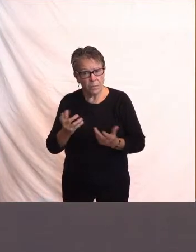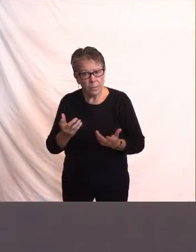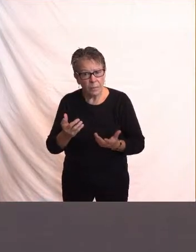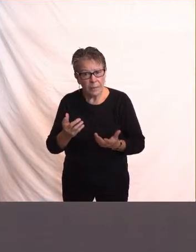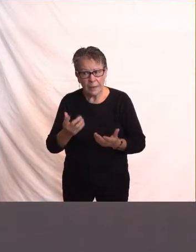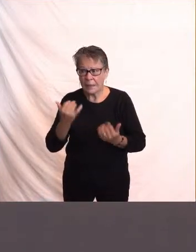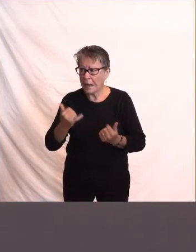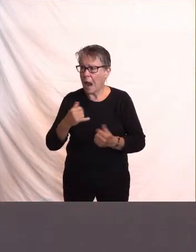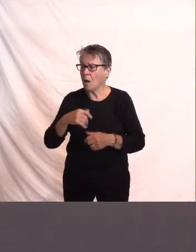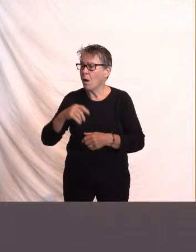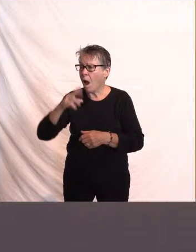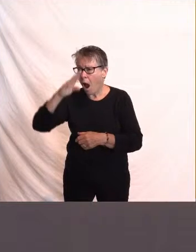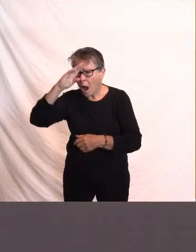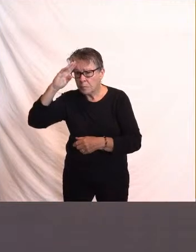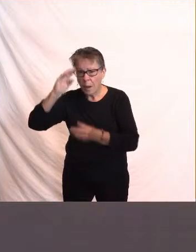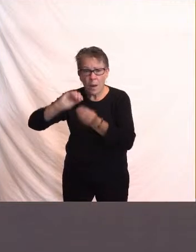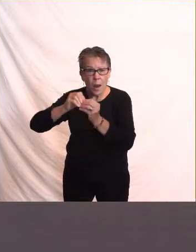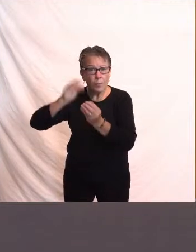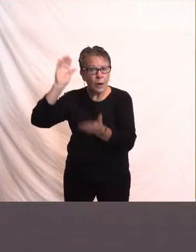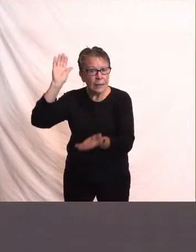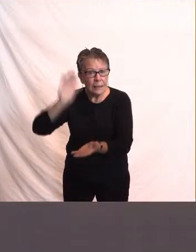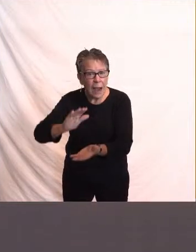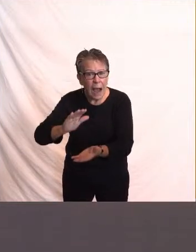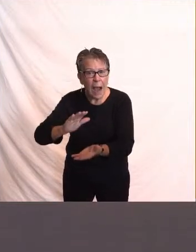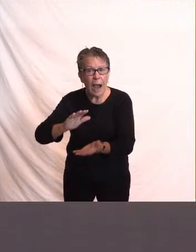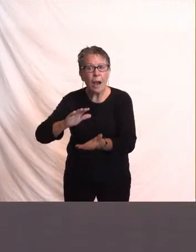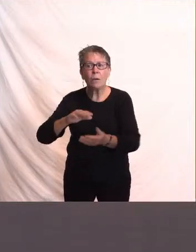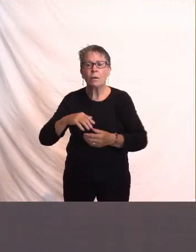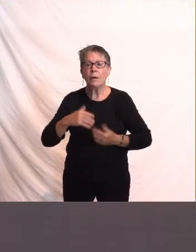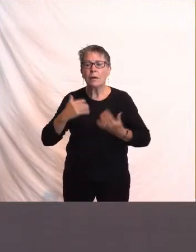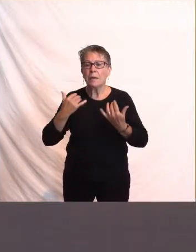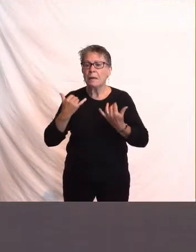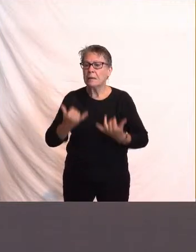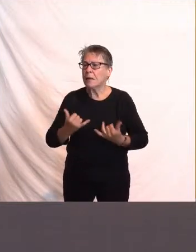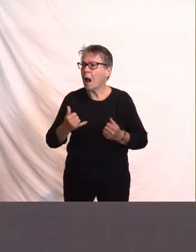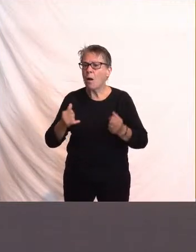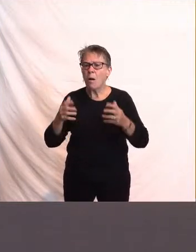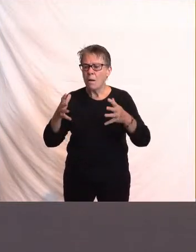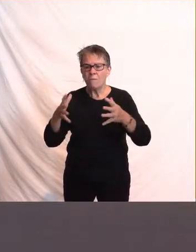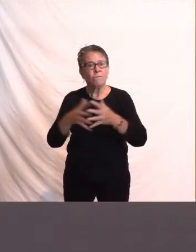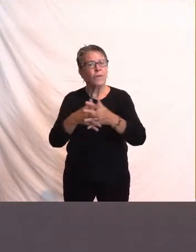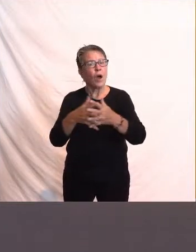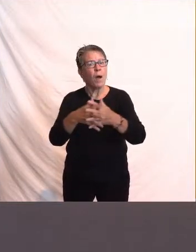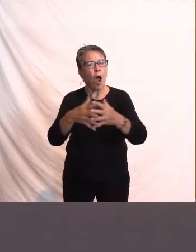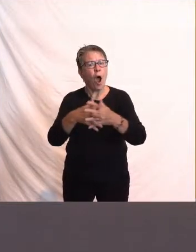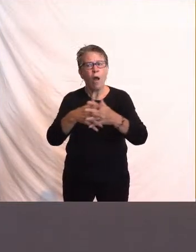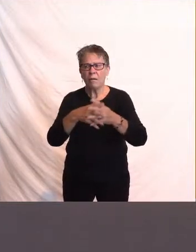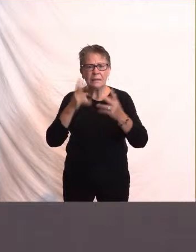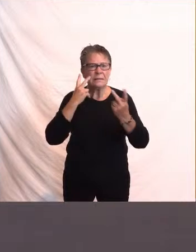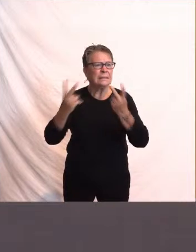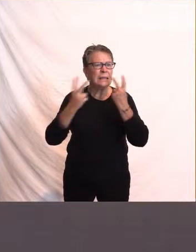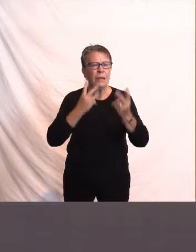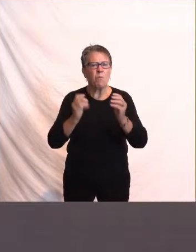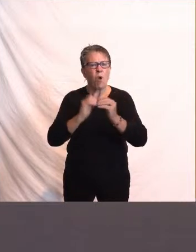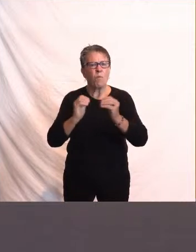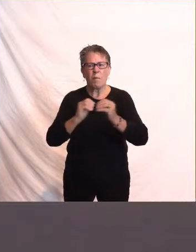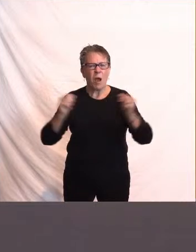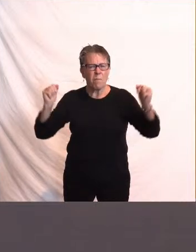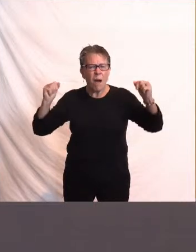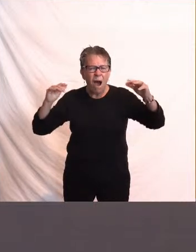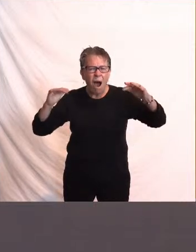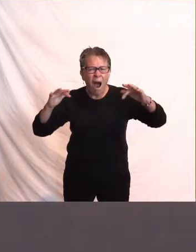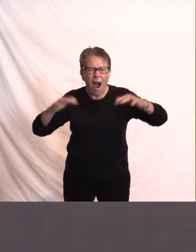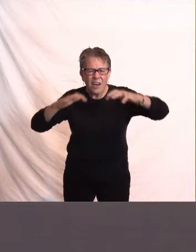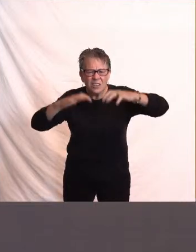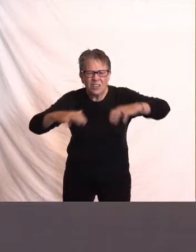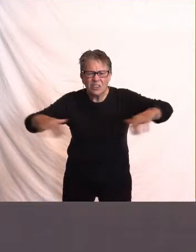on Sunday, 20,000 at concerts all over the place. And yet now the CDC is again